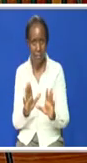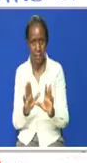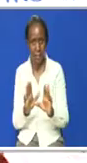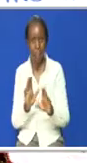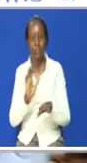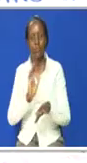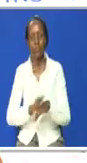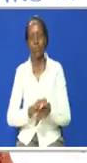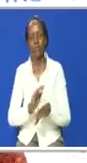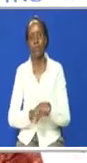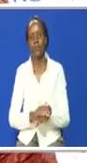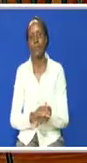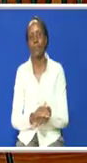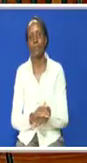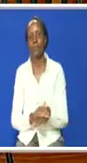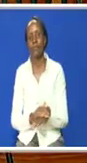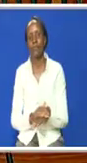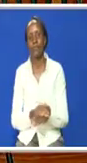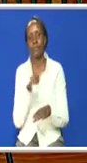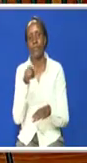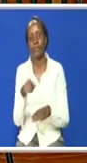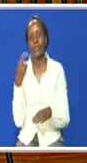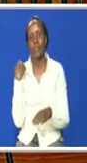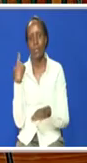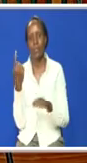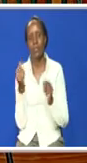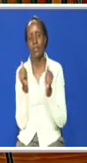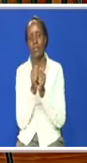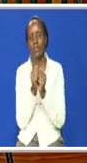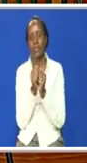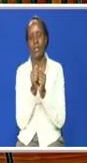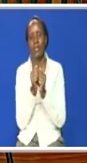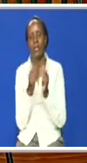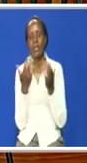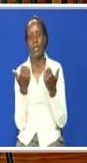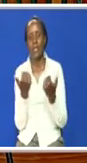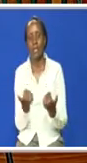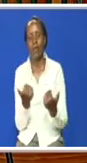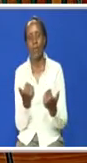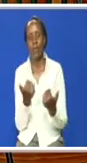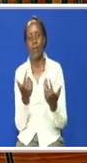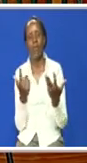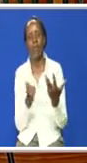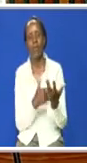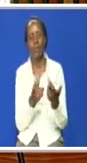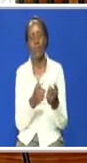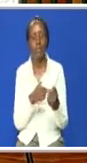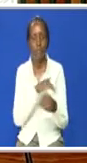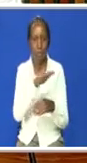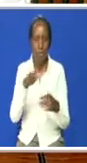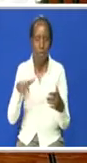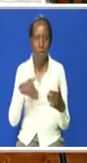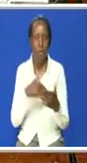Good. That is number 10. Now, let us count all the bottle